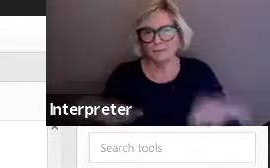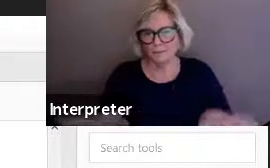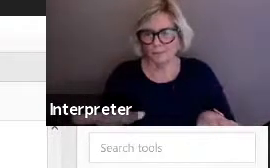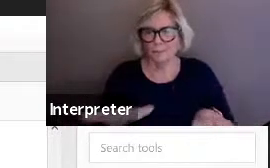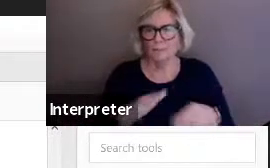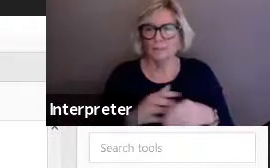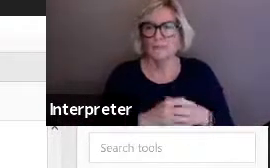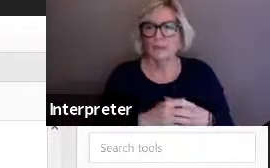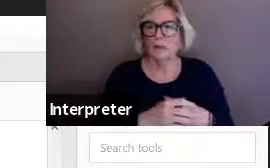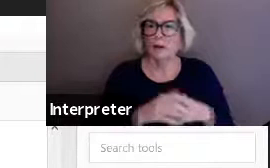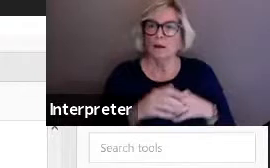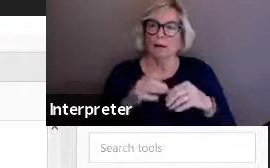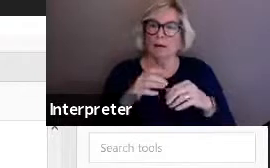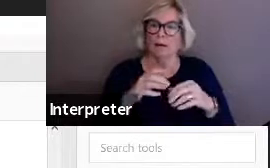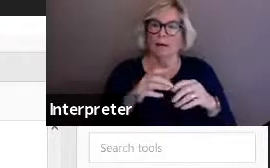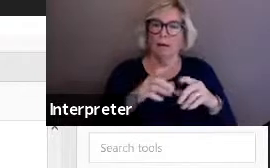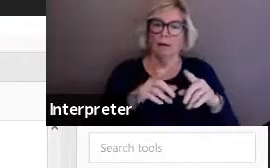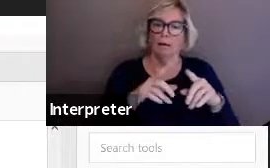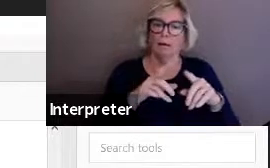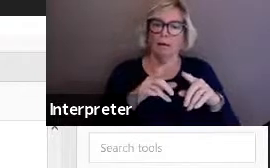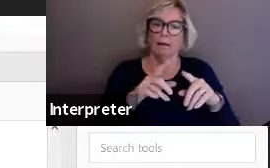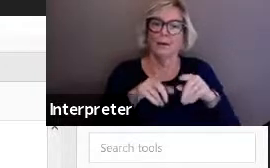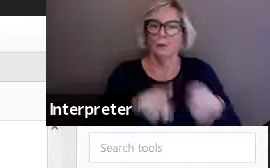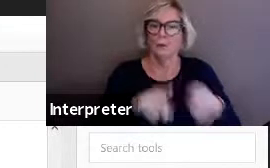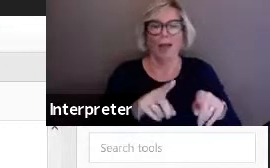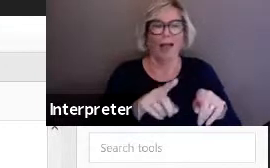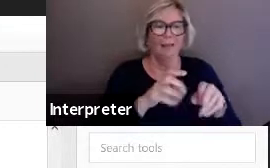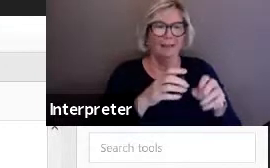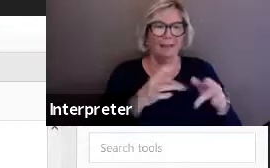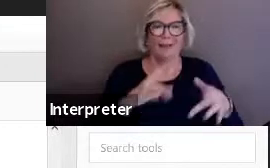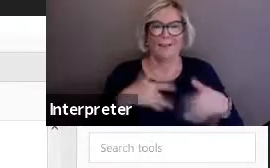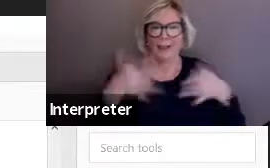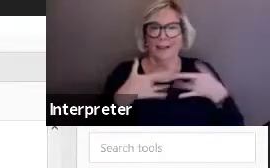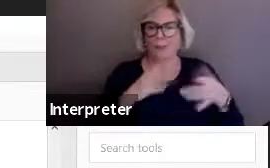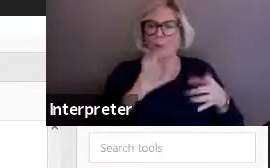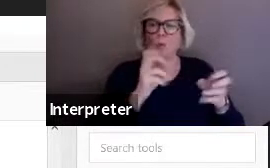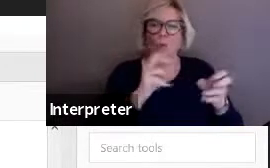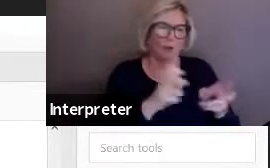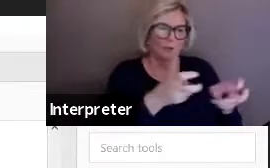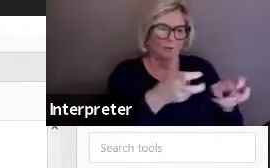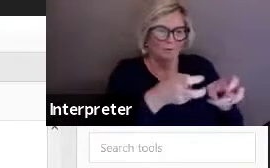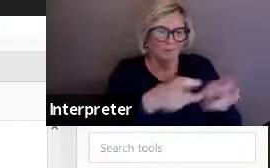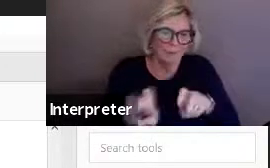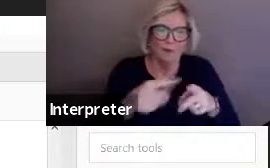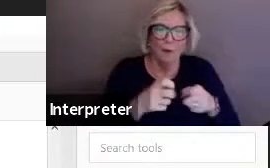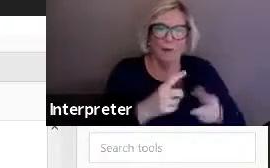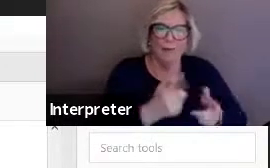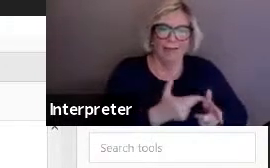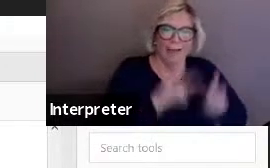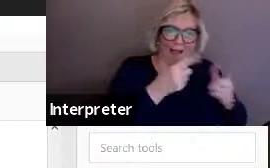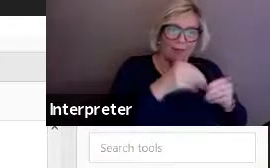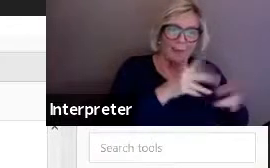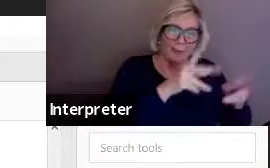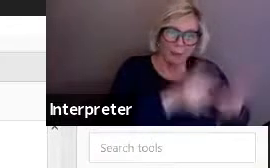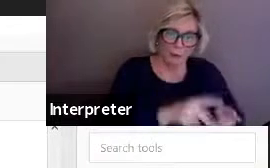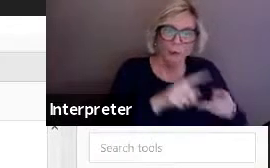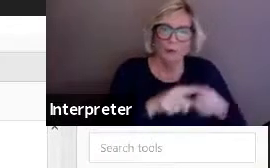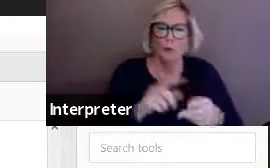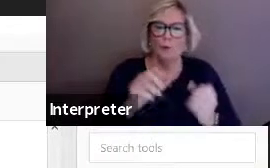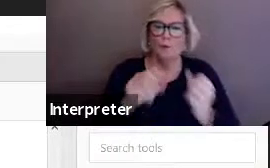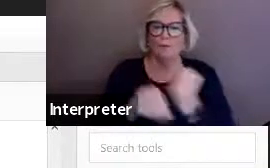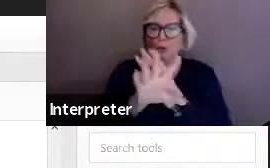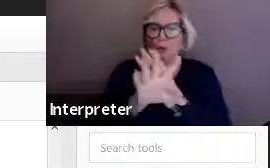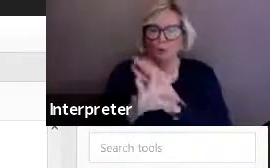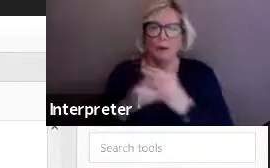pandemic while events were being transitioned to be conducted virtually. There was also some consolidation of